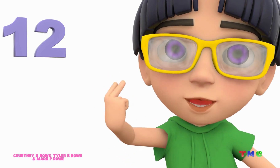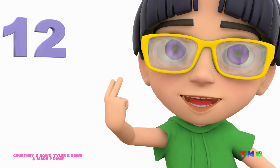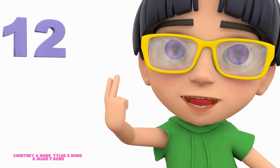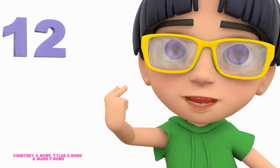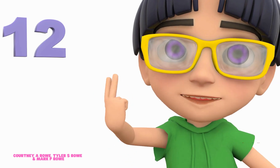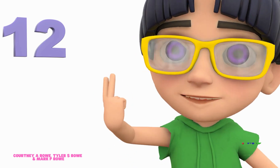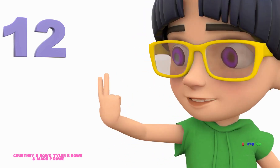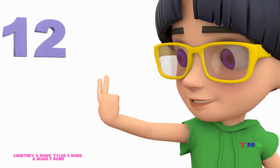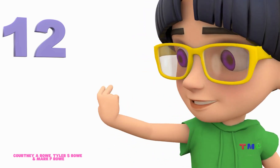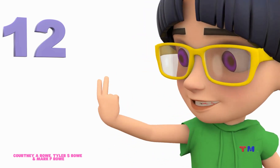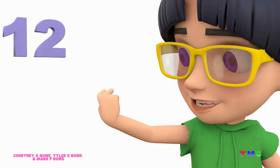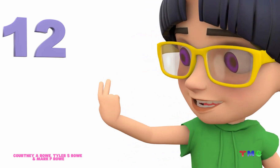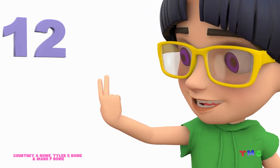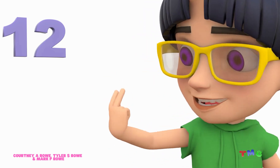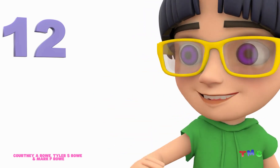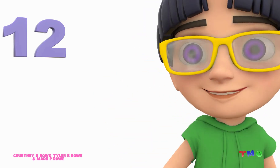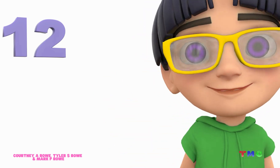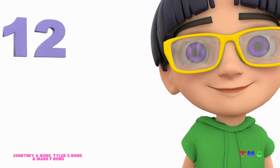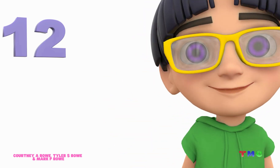12,